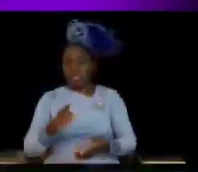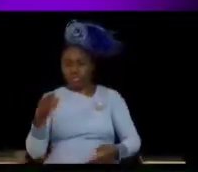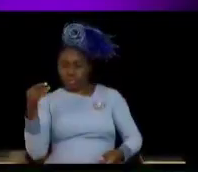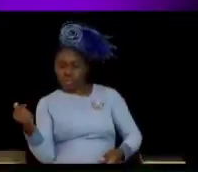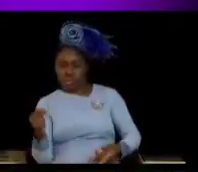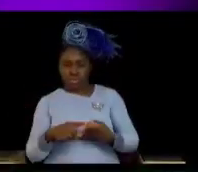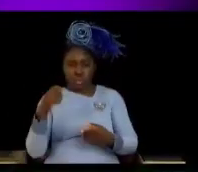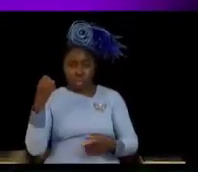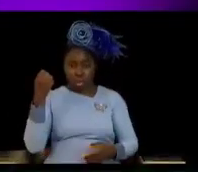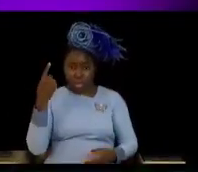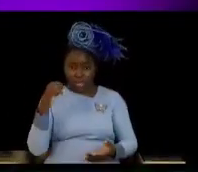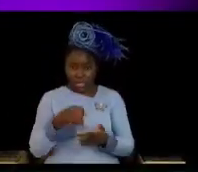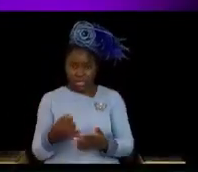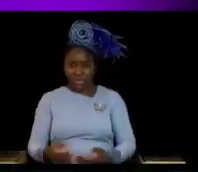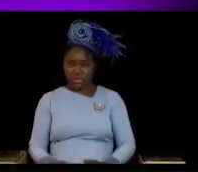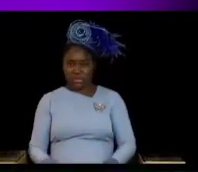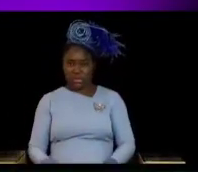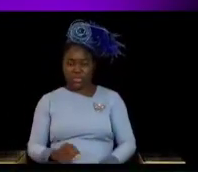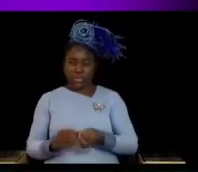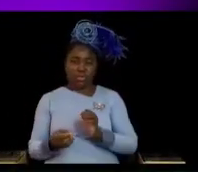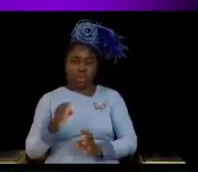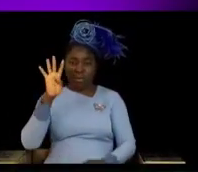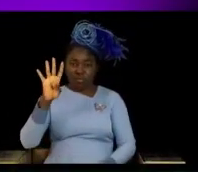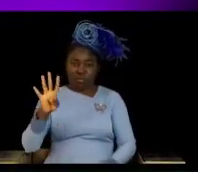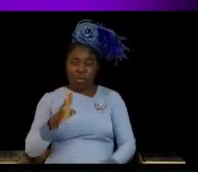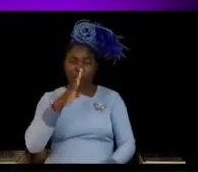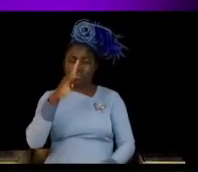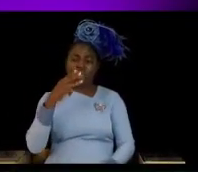mean being well informed.